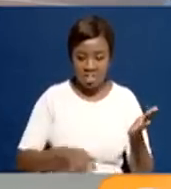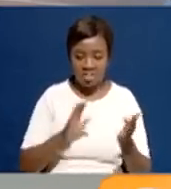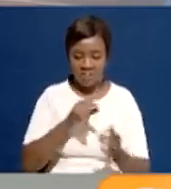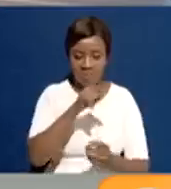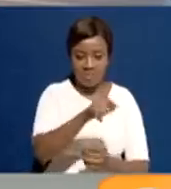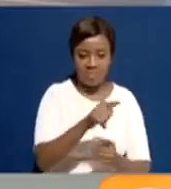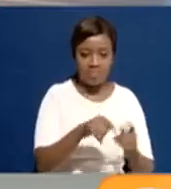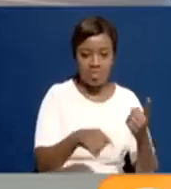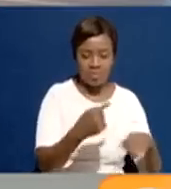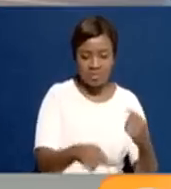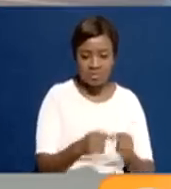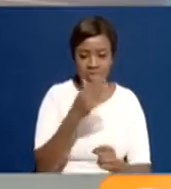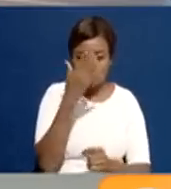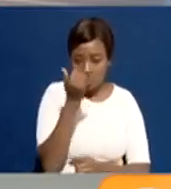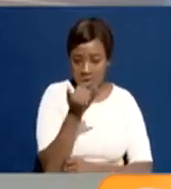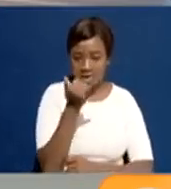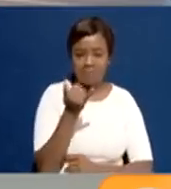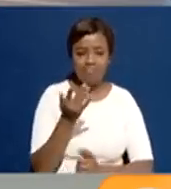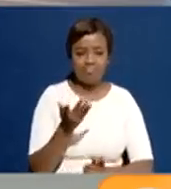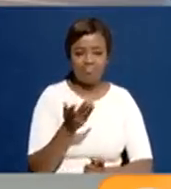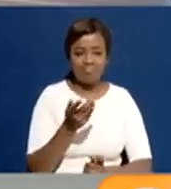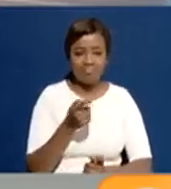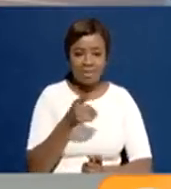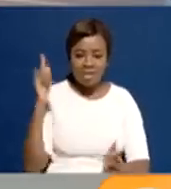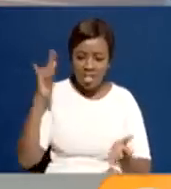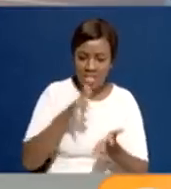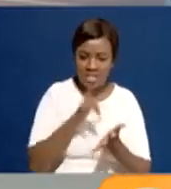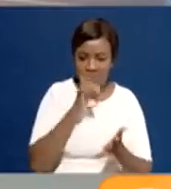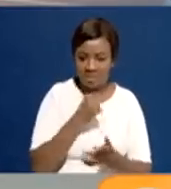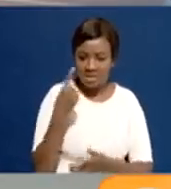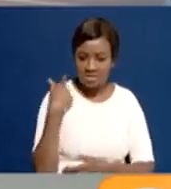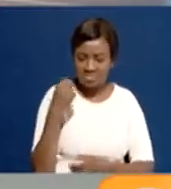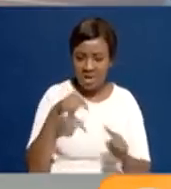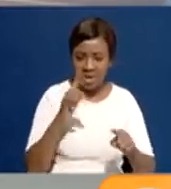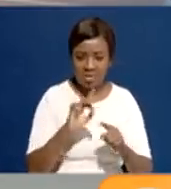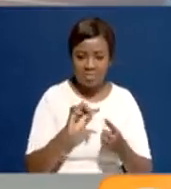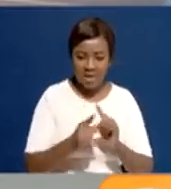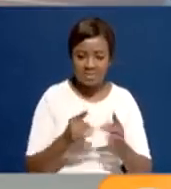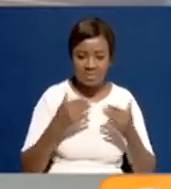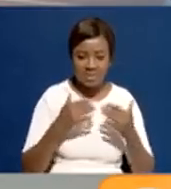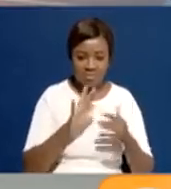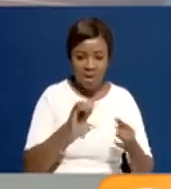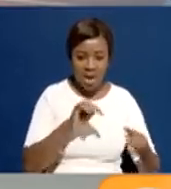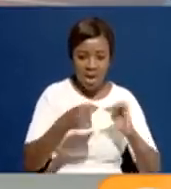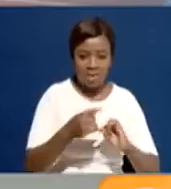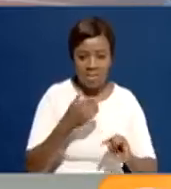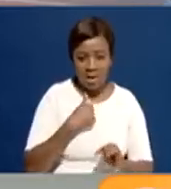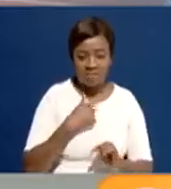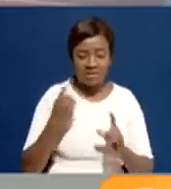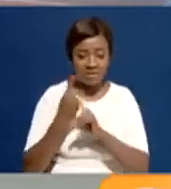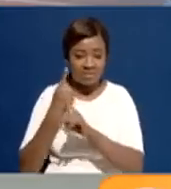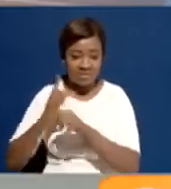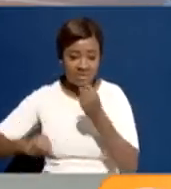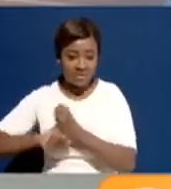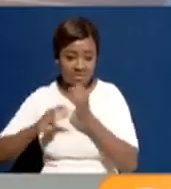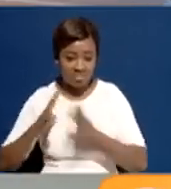with a late injury only a day after arriving in Nairobi. Her withdrawal is a big blow to the organizers, who banked on her as one of the crowd